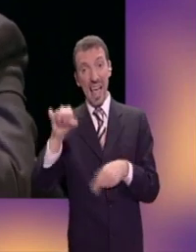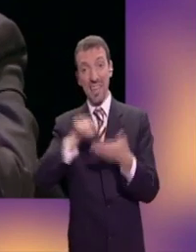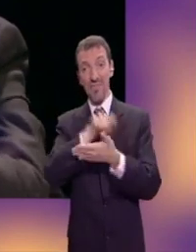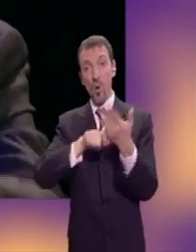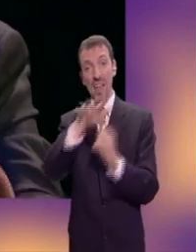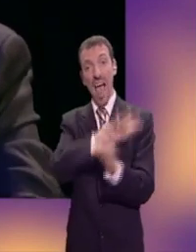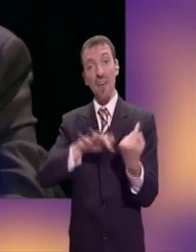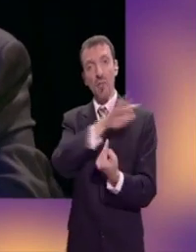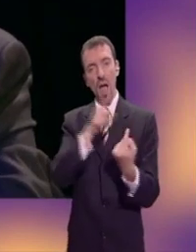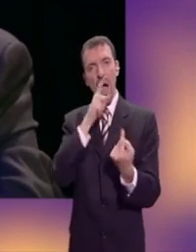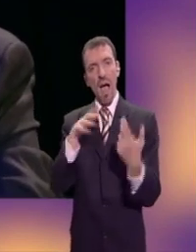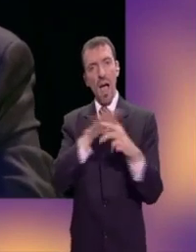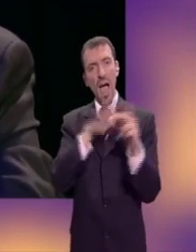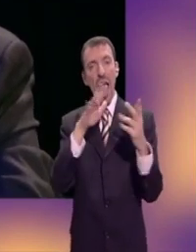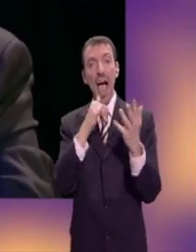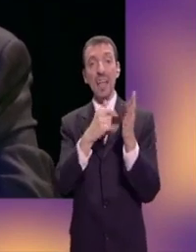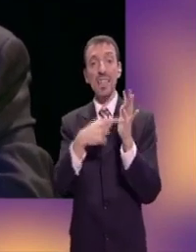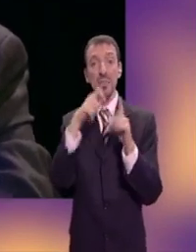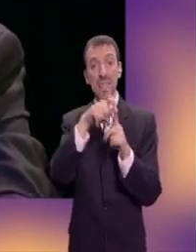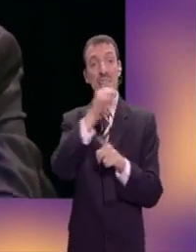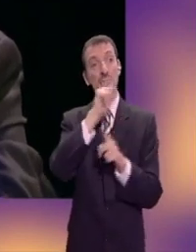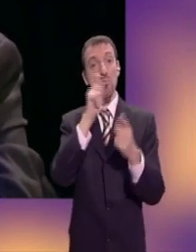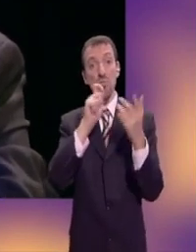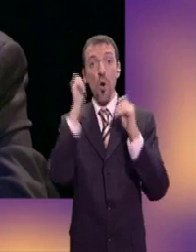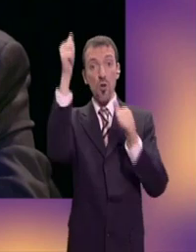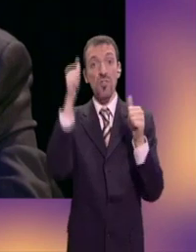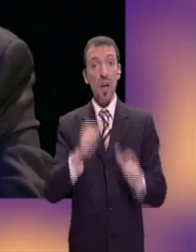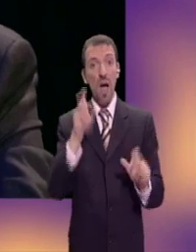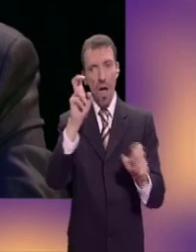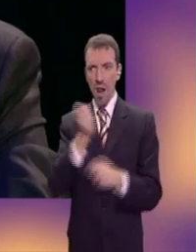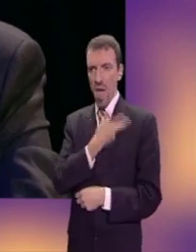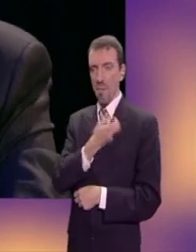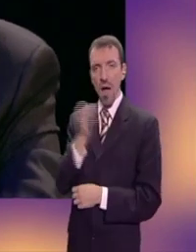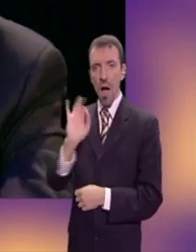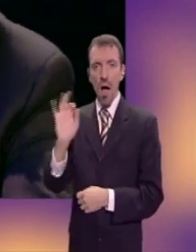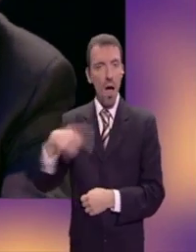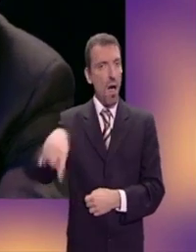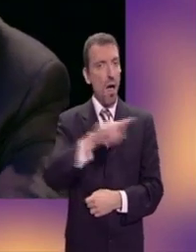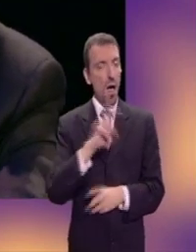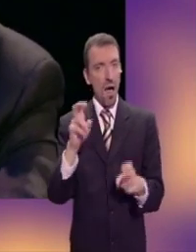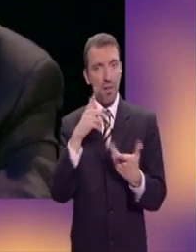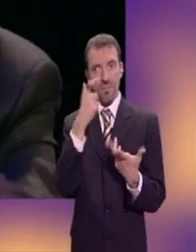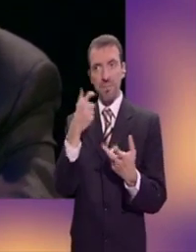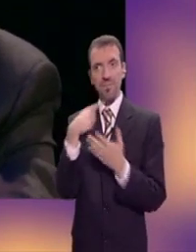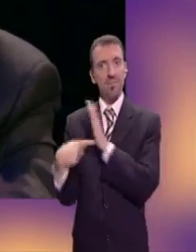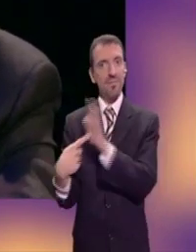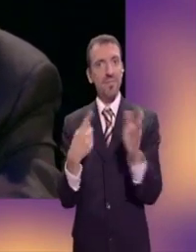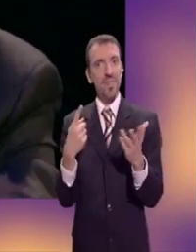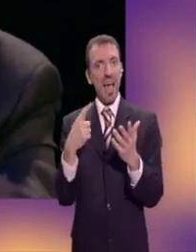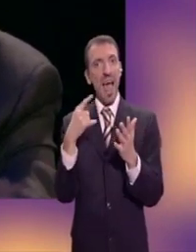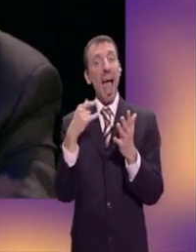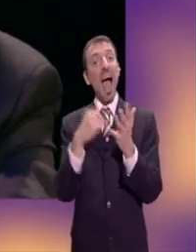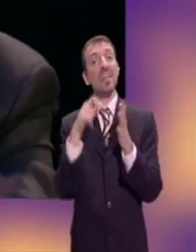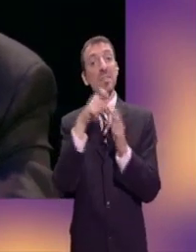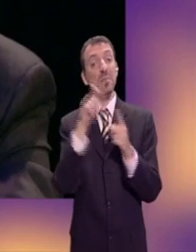them completely covered with SDP posters, hardly a Labour poster there. You couldn't go on going and depicting the SDP